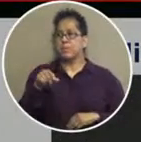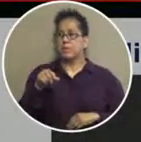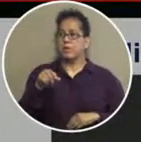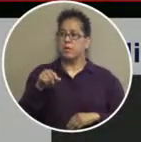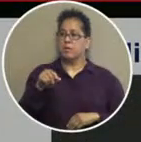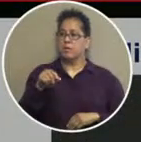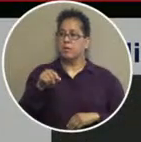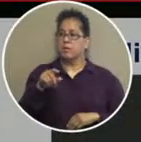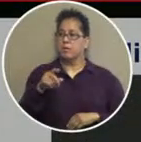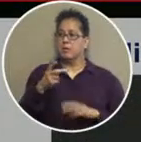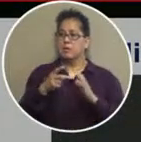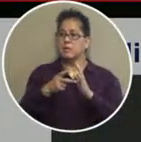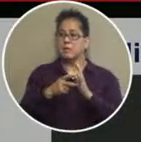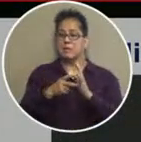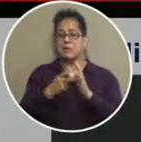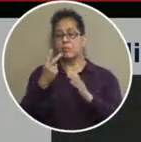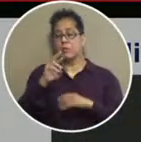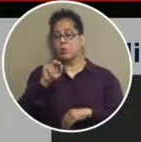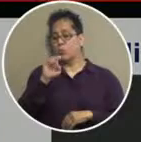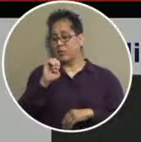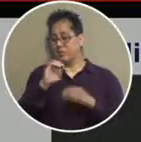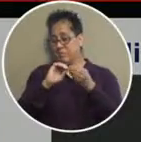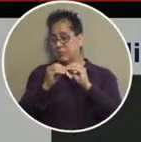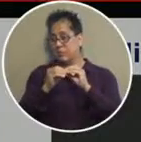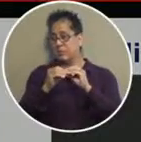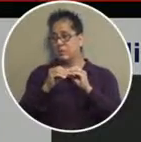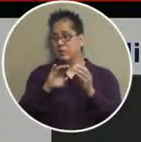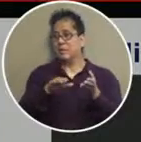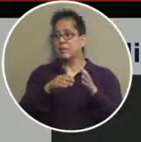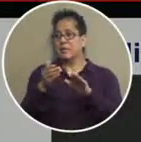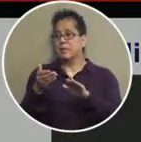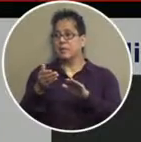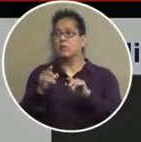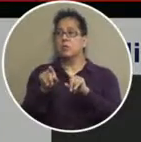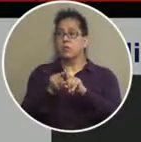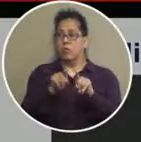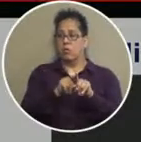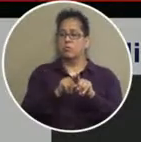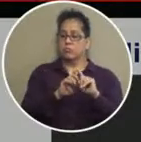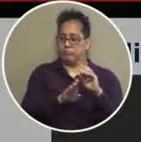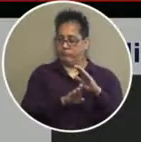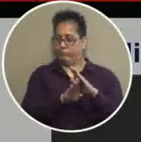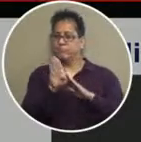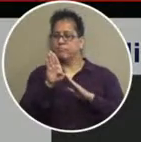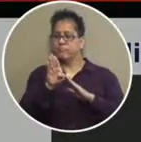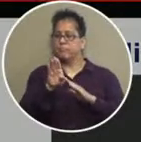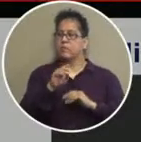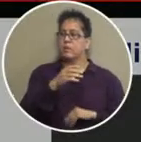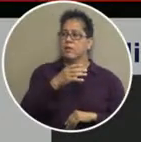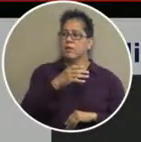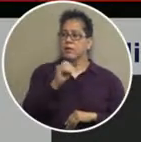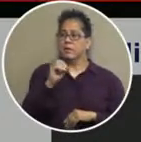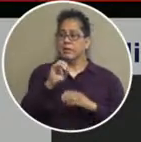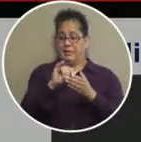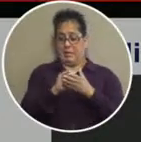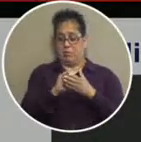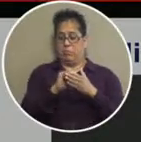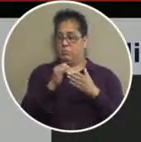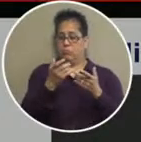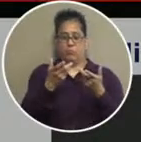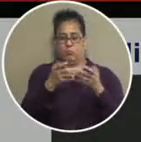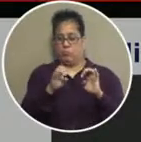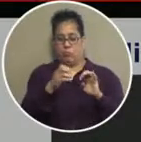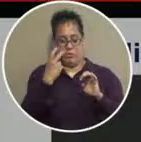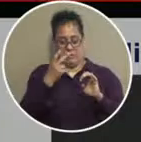The doubling rate for deaths also has had an upward trend, which is favorable, and that's what we want to see, that we